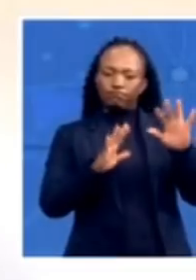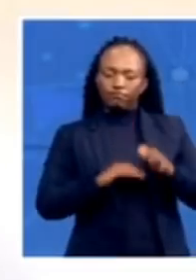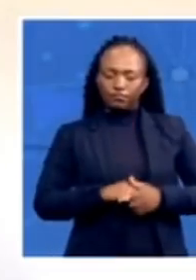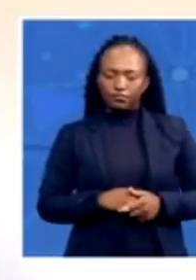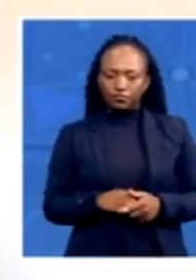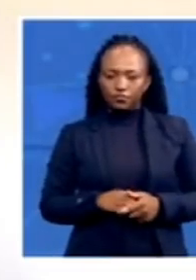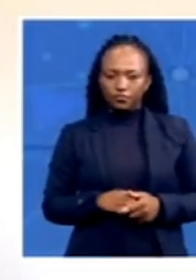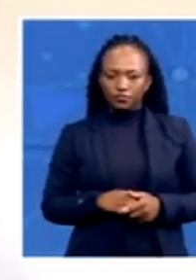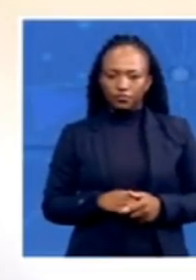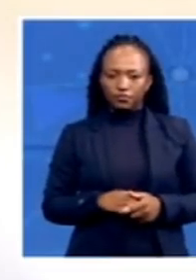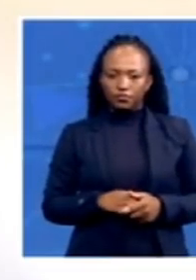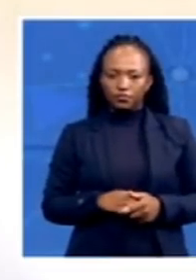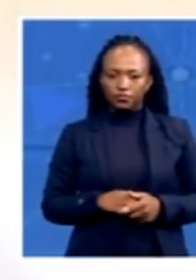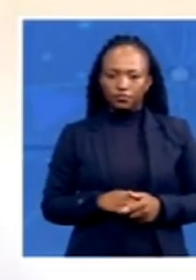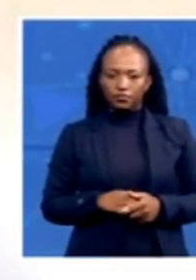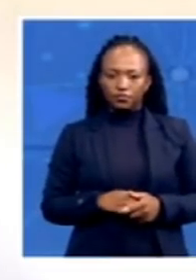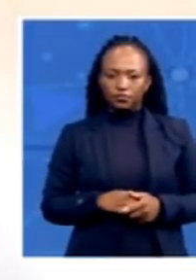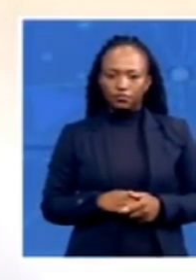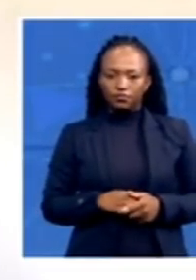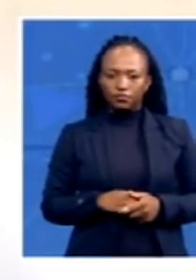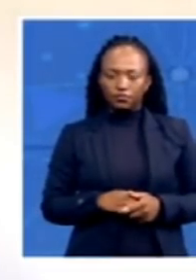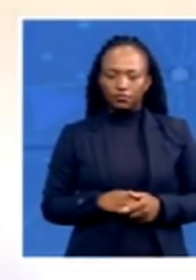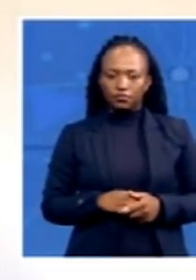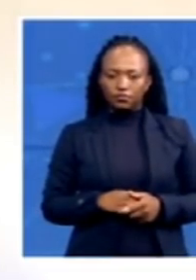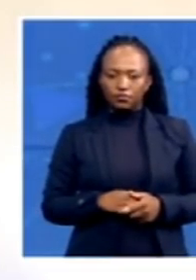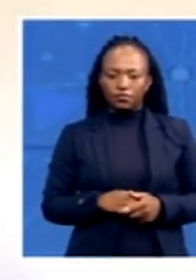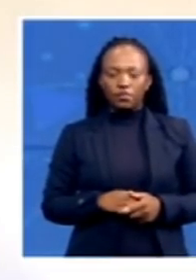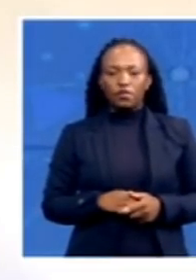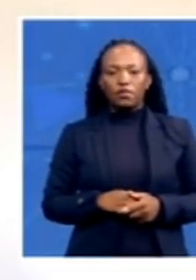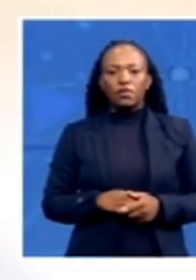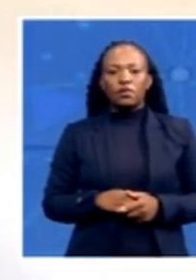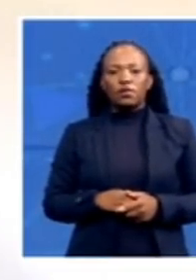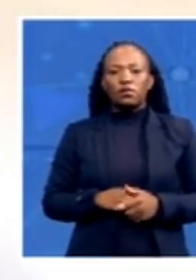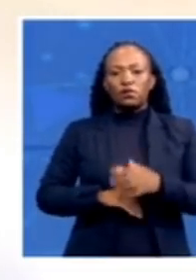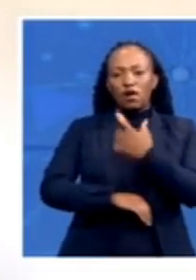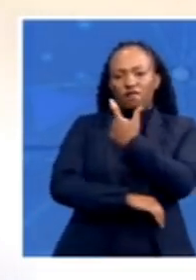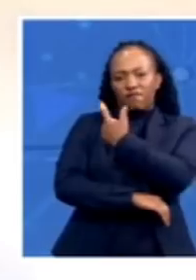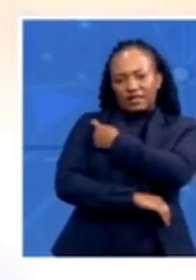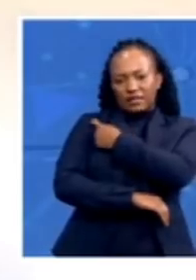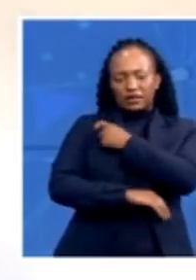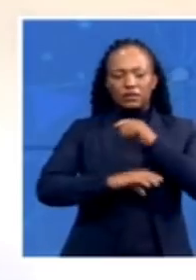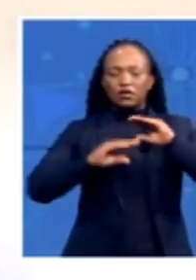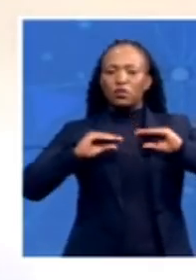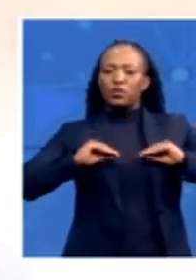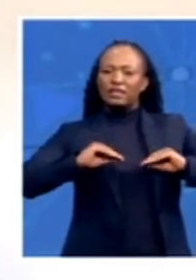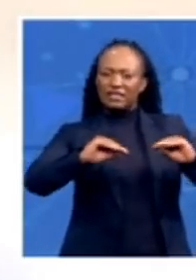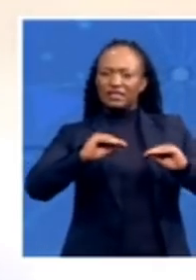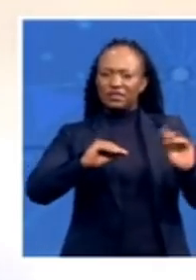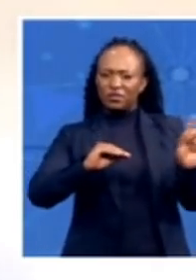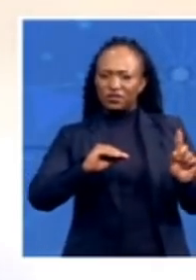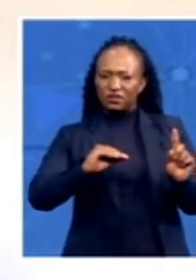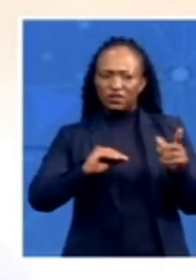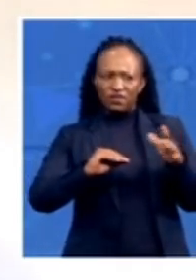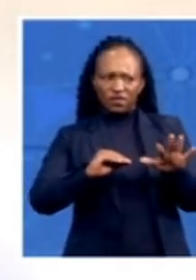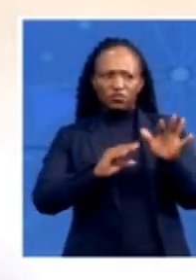What do you teach on vaccines? And I tell them what we do. And he says, can you talk to one of my employees because we